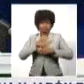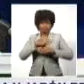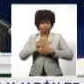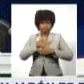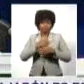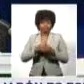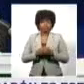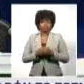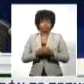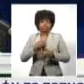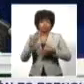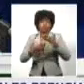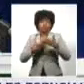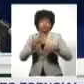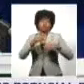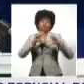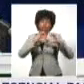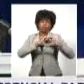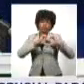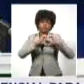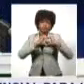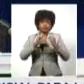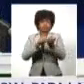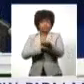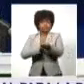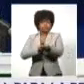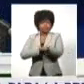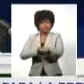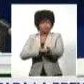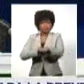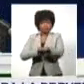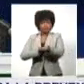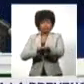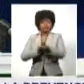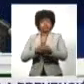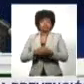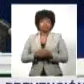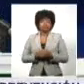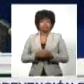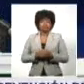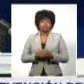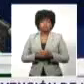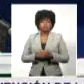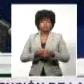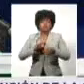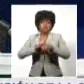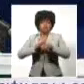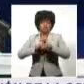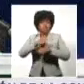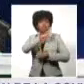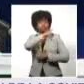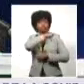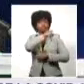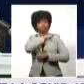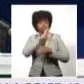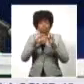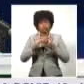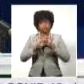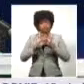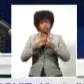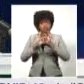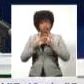Hospital here in Havana. She was from Old Havana Municipality. She had a history of